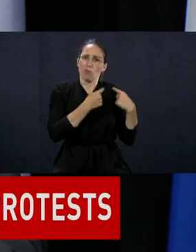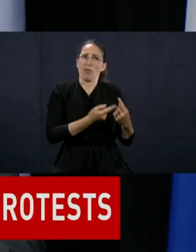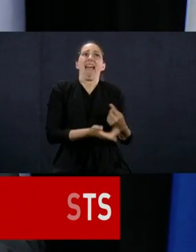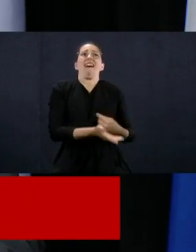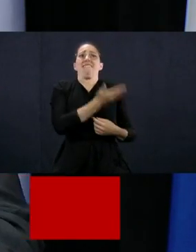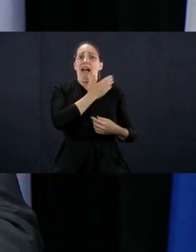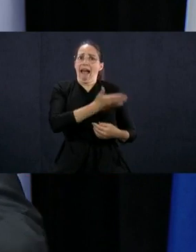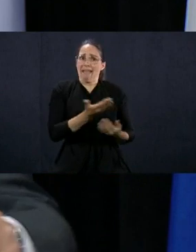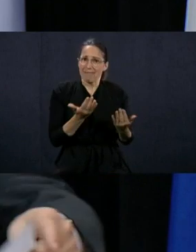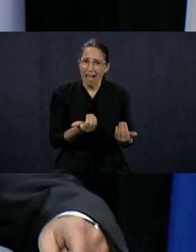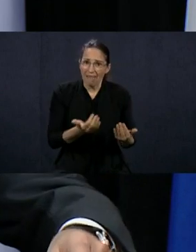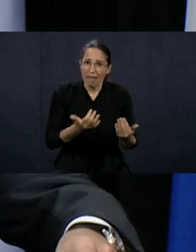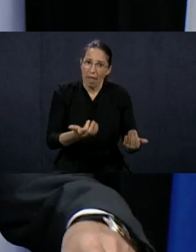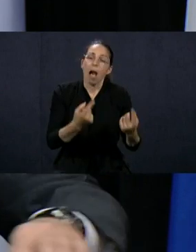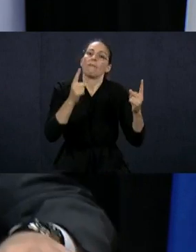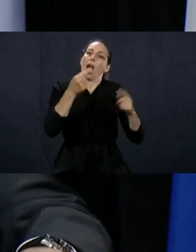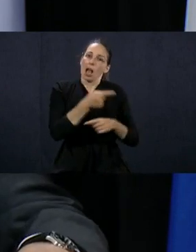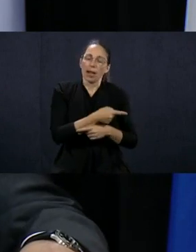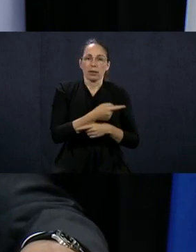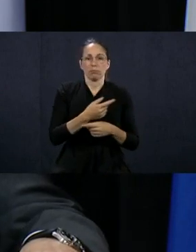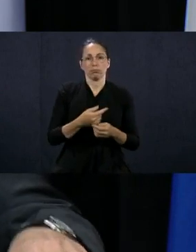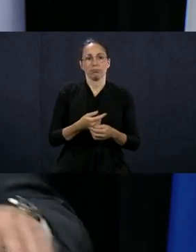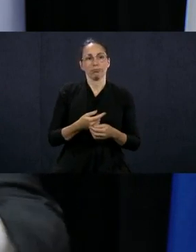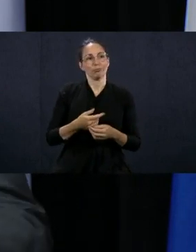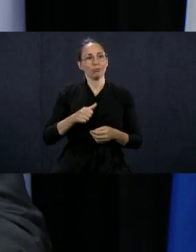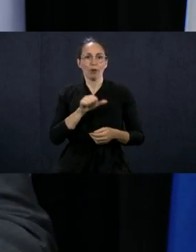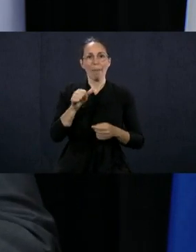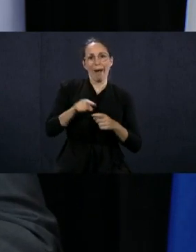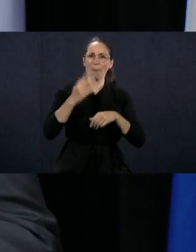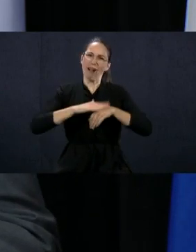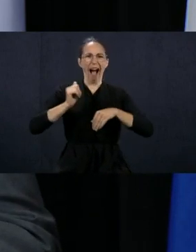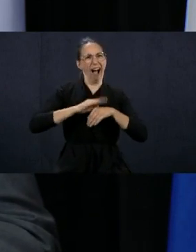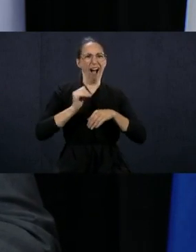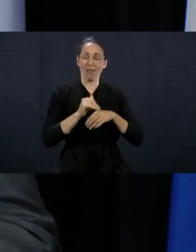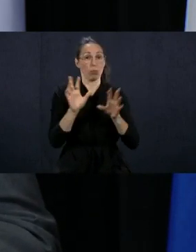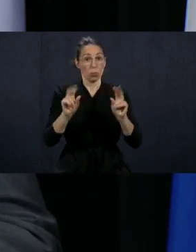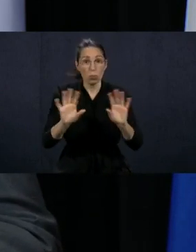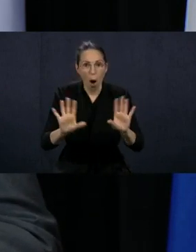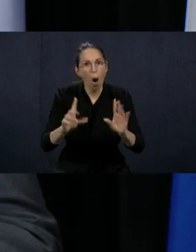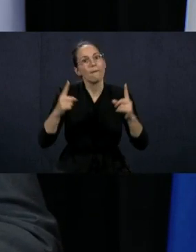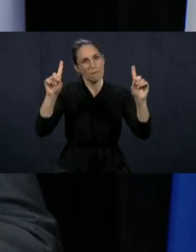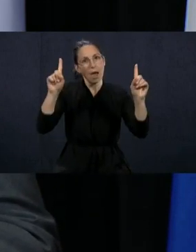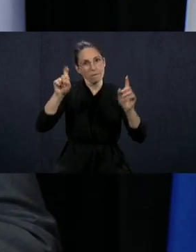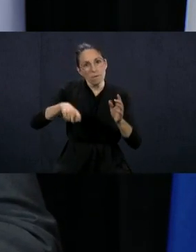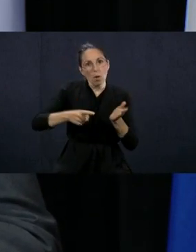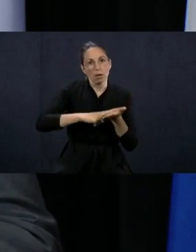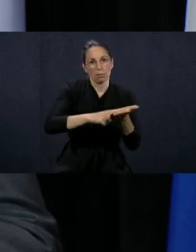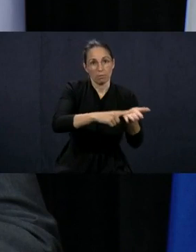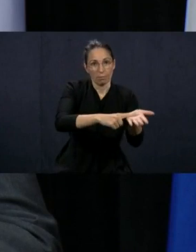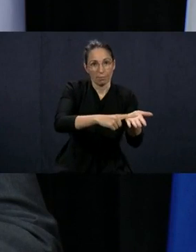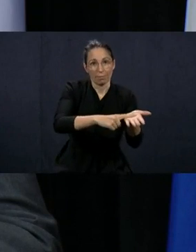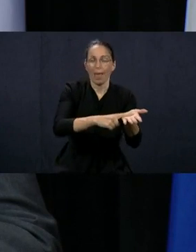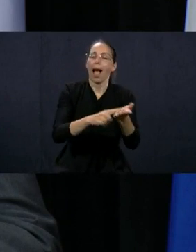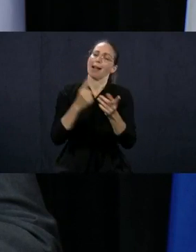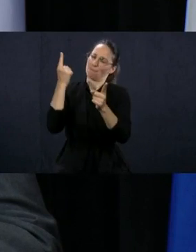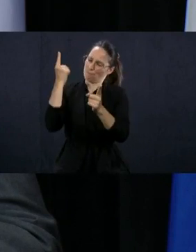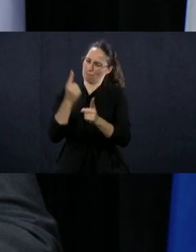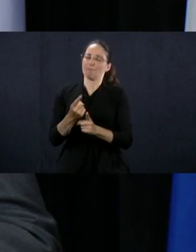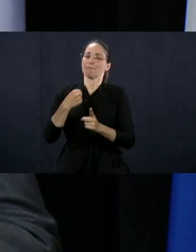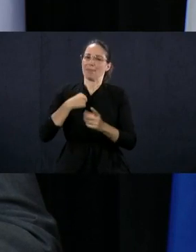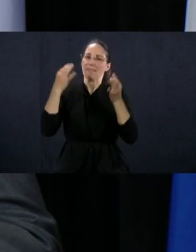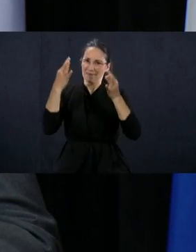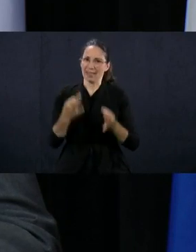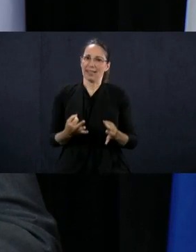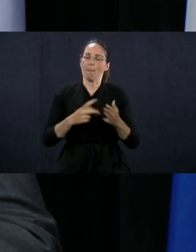that province. Quebec making more progress today, 138 new cases in the last 24 hours. That's the second day in a row now the province